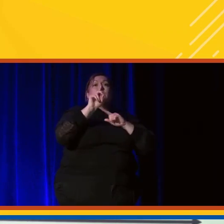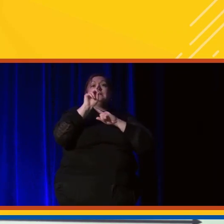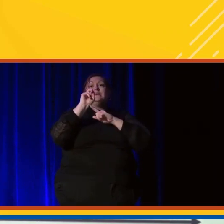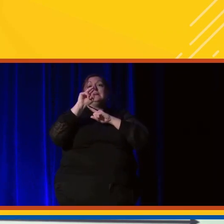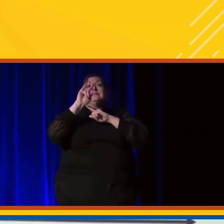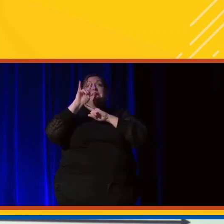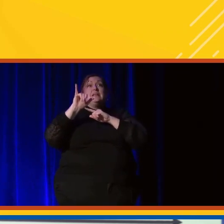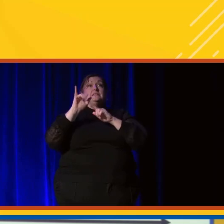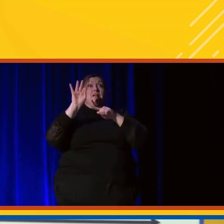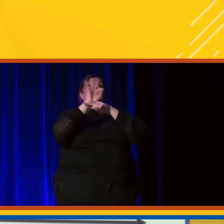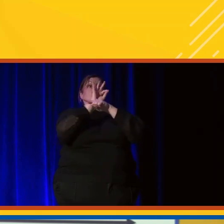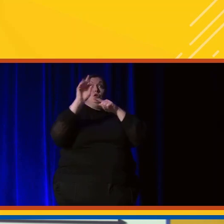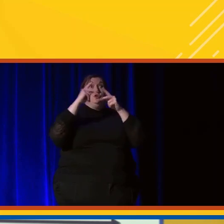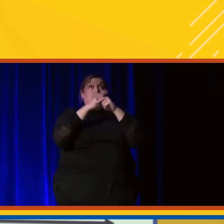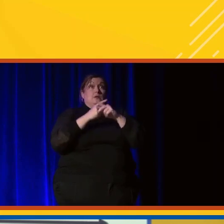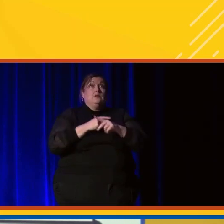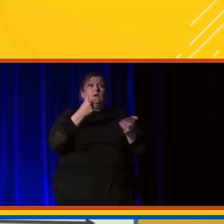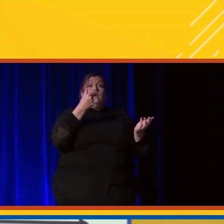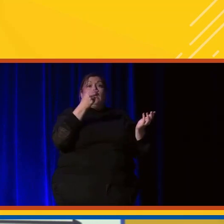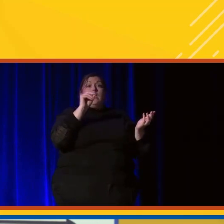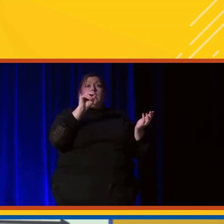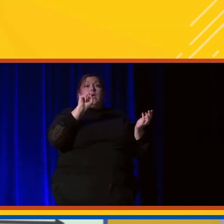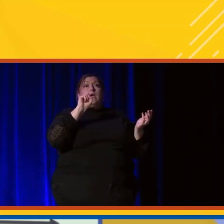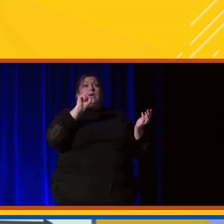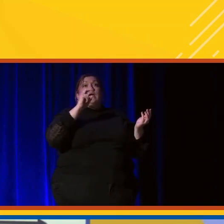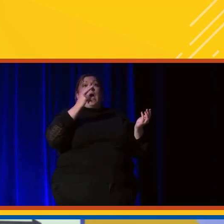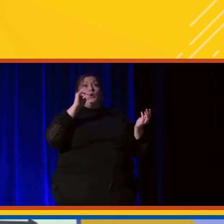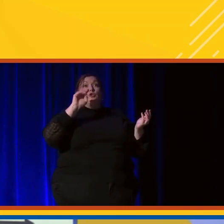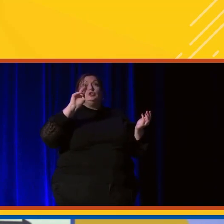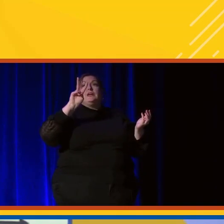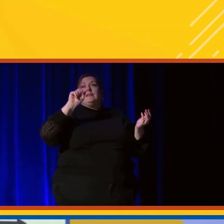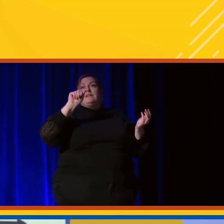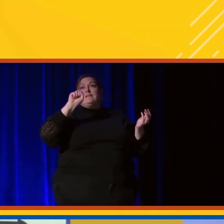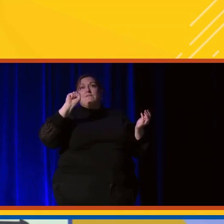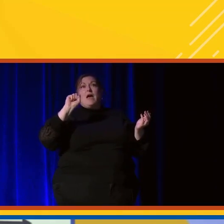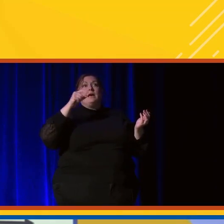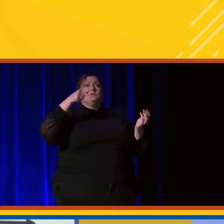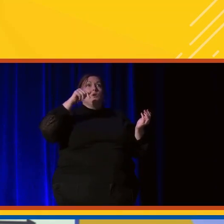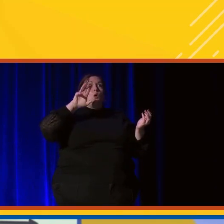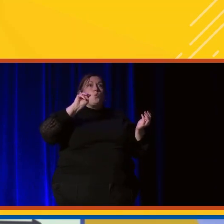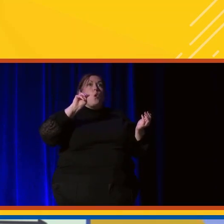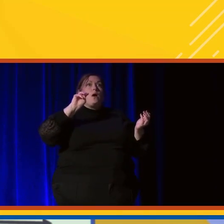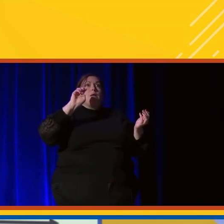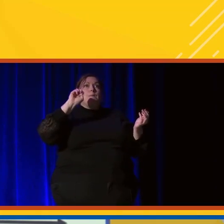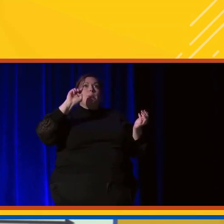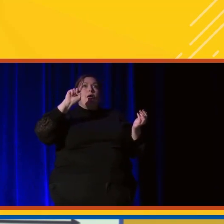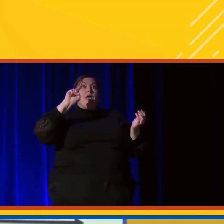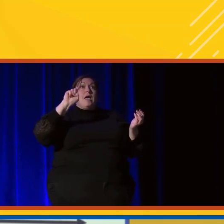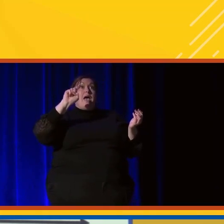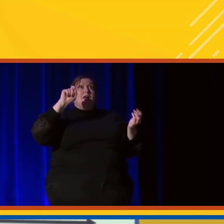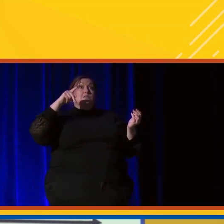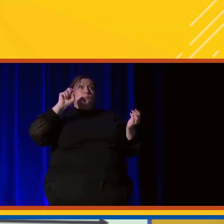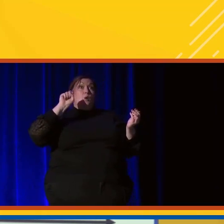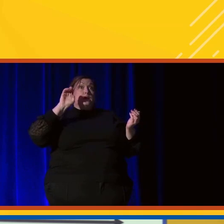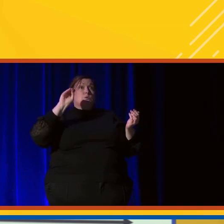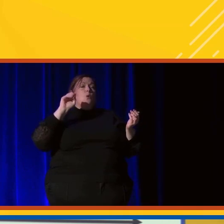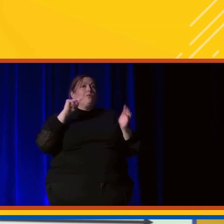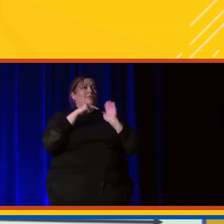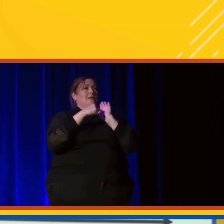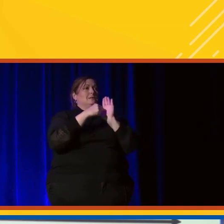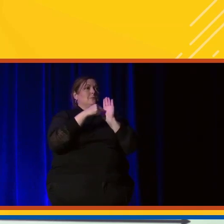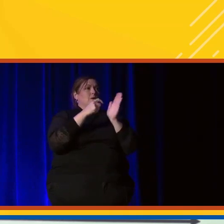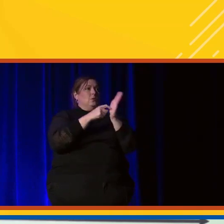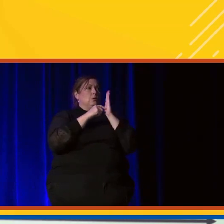functional calculations, these are things like Gaussian or VASP or quantum espresso. These models require